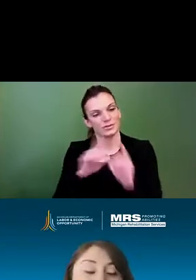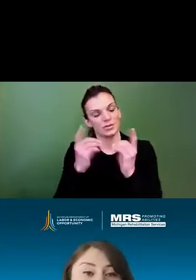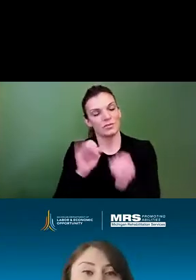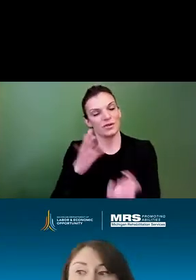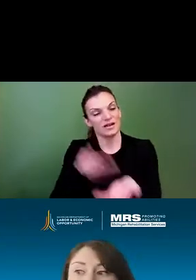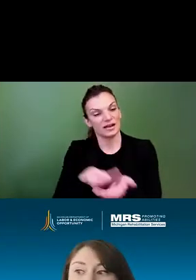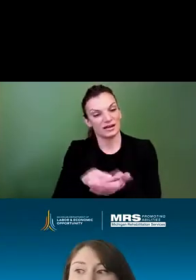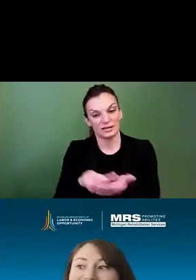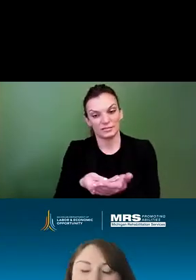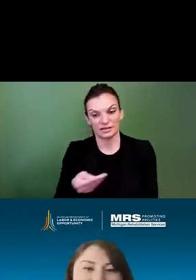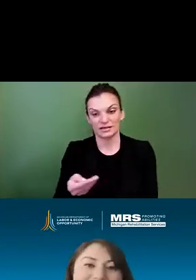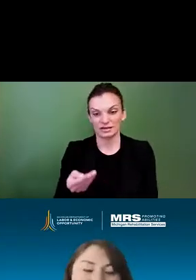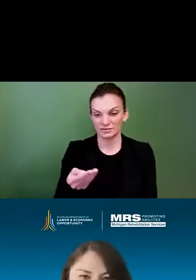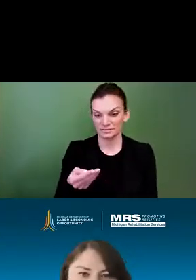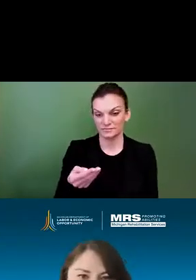Economic